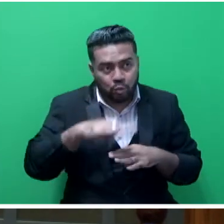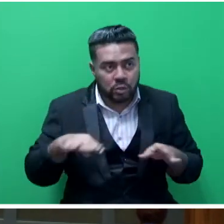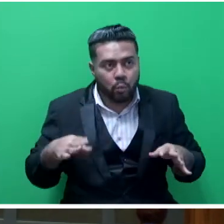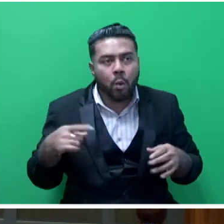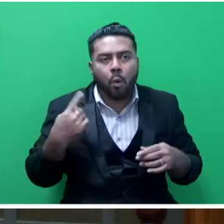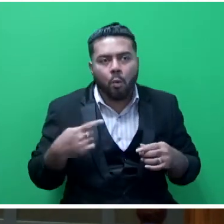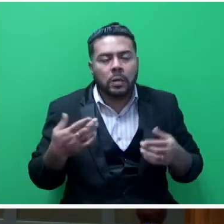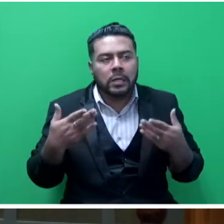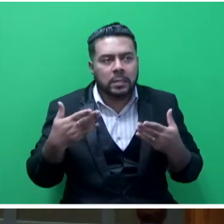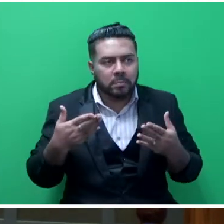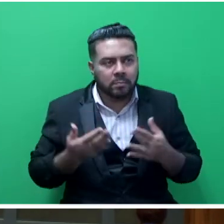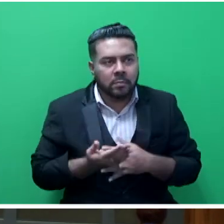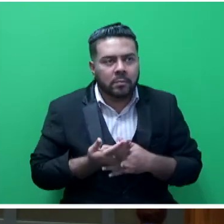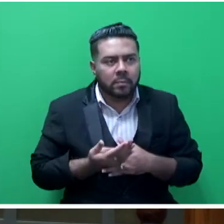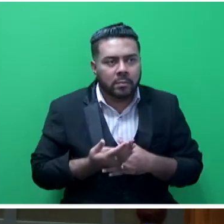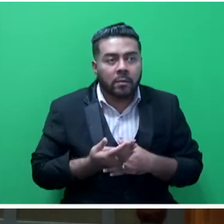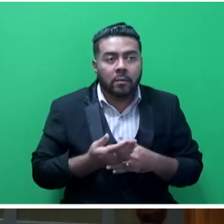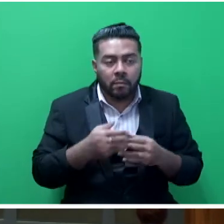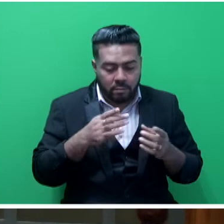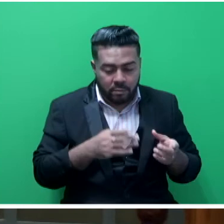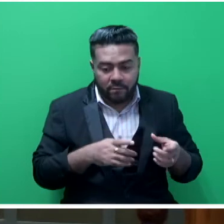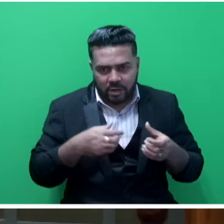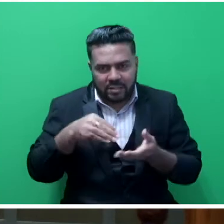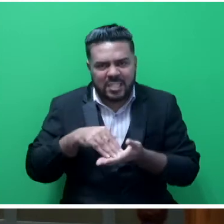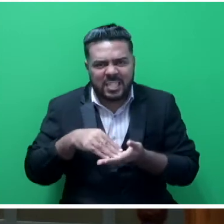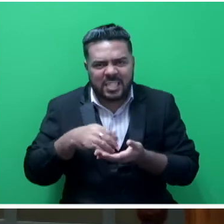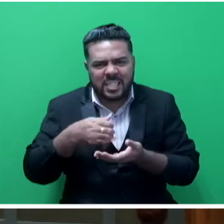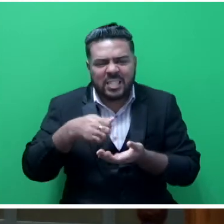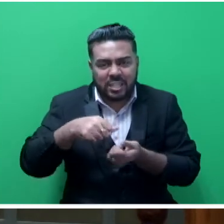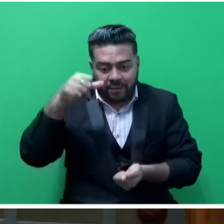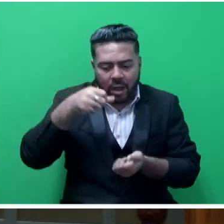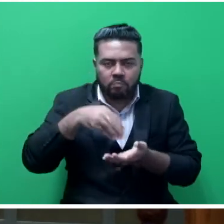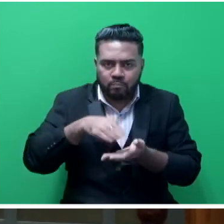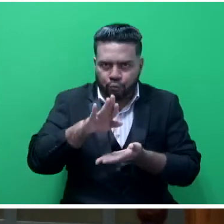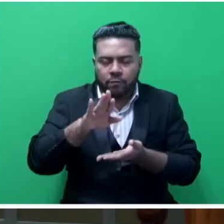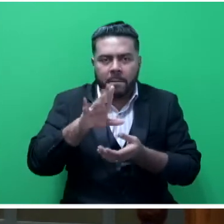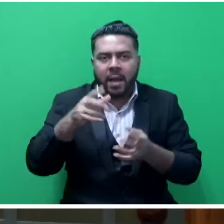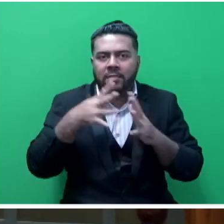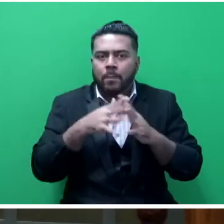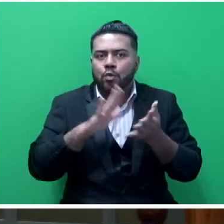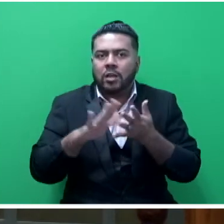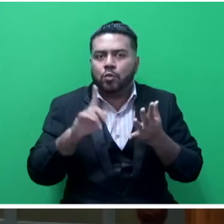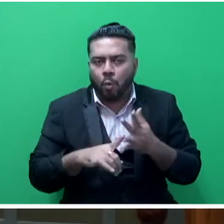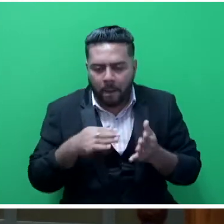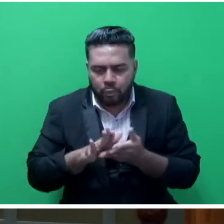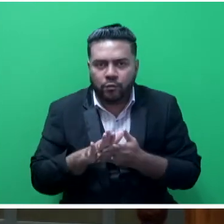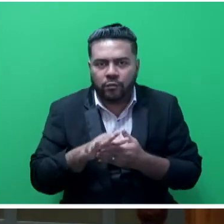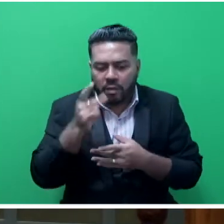bring vaccinations that have been certified by WHO. And lastly, just to